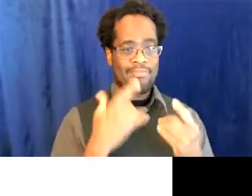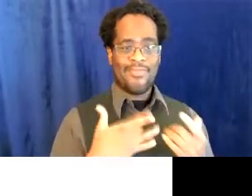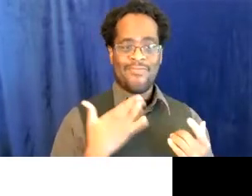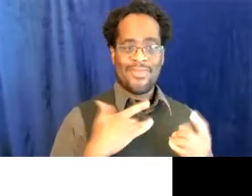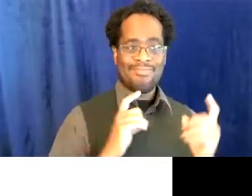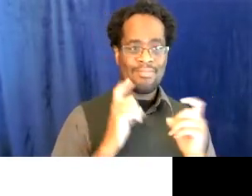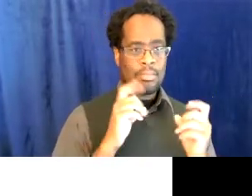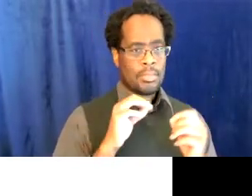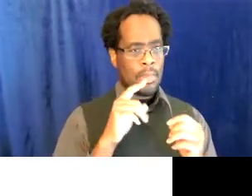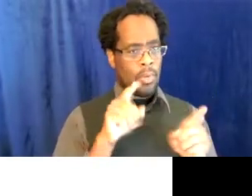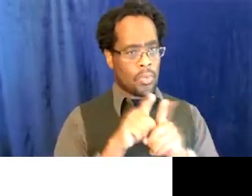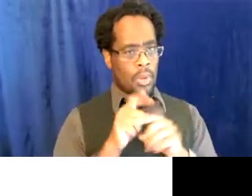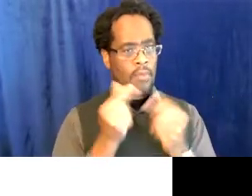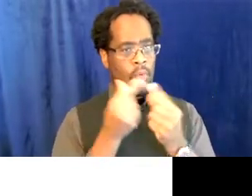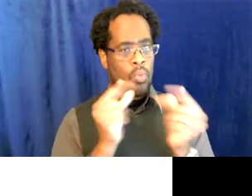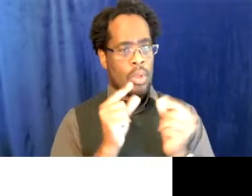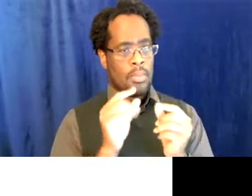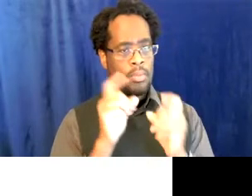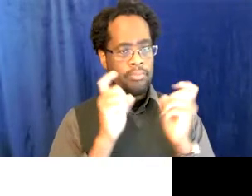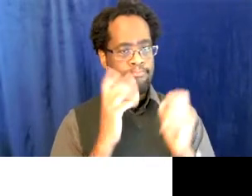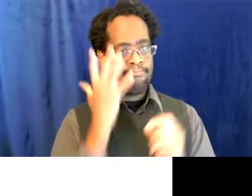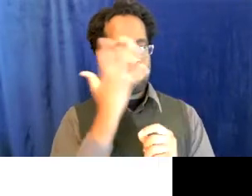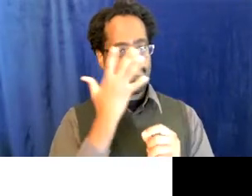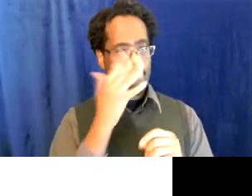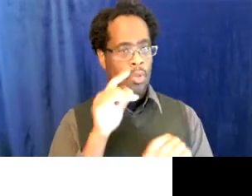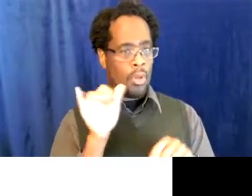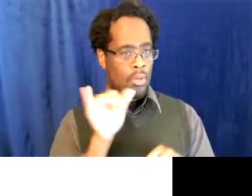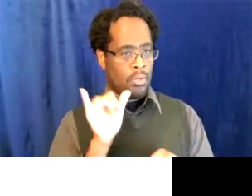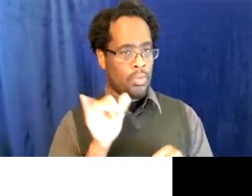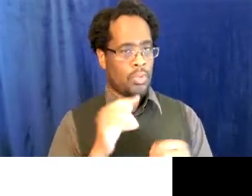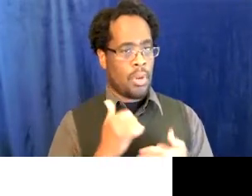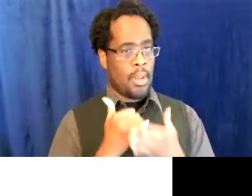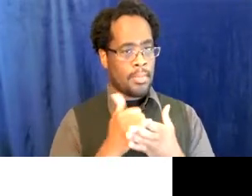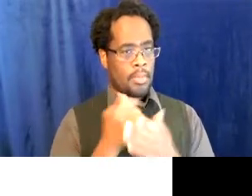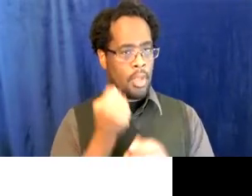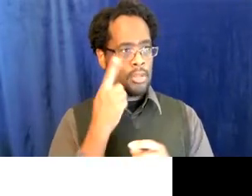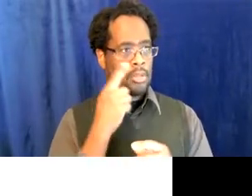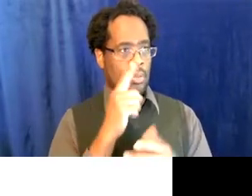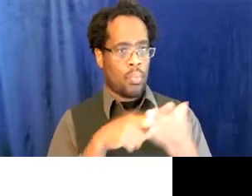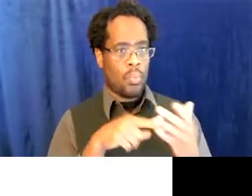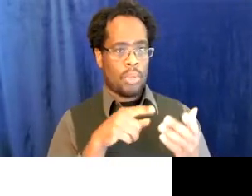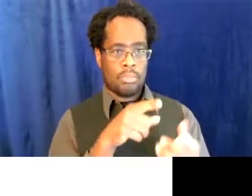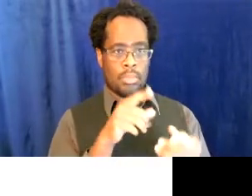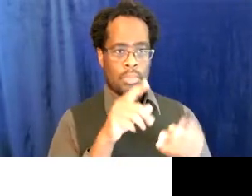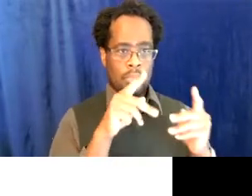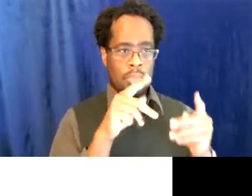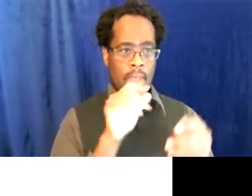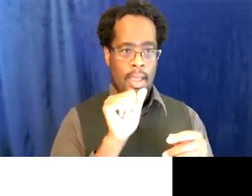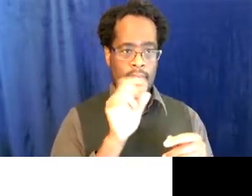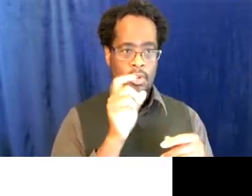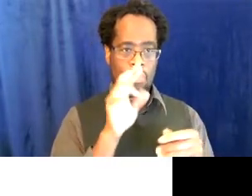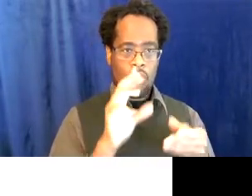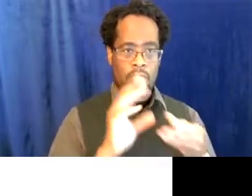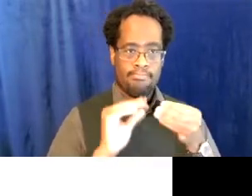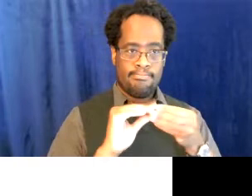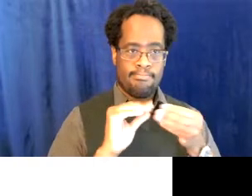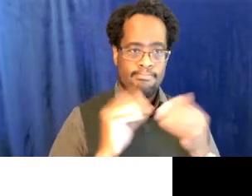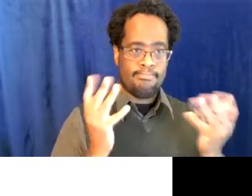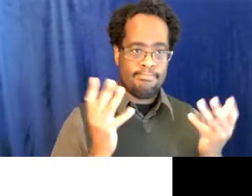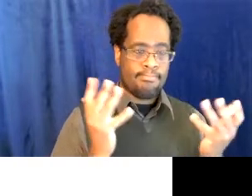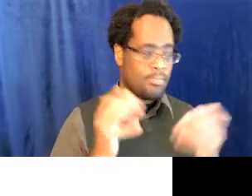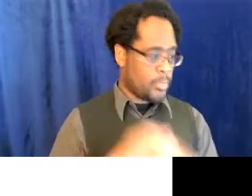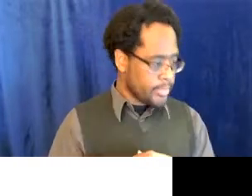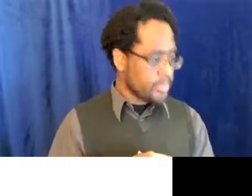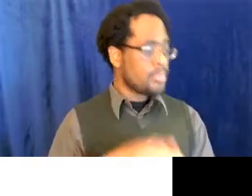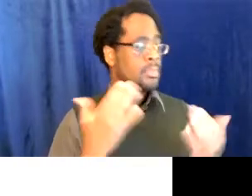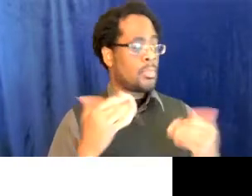and how they feel about the facial expressions. Facial expressions, again, are very important for ASL grammar and for